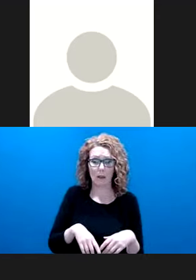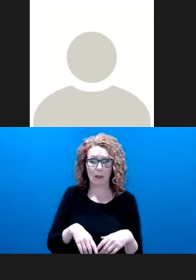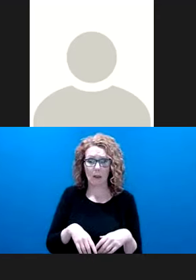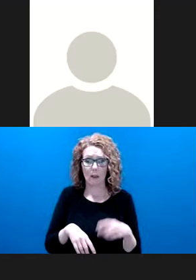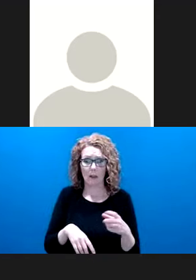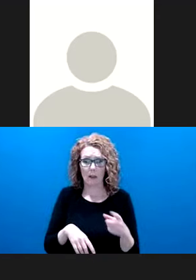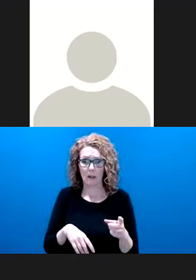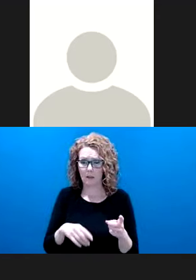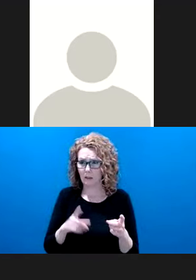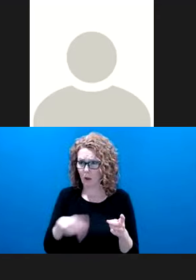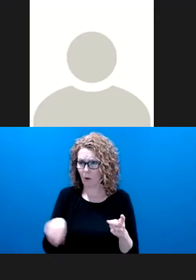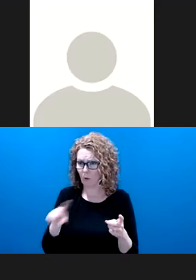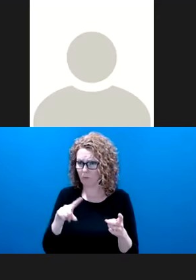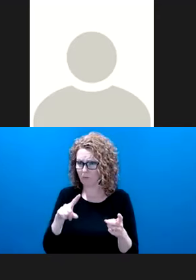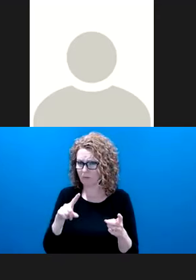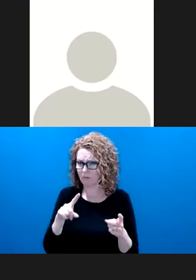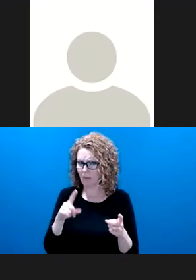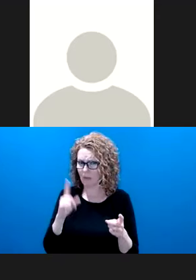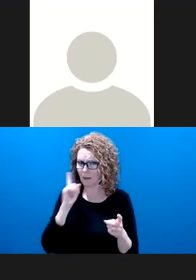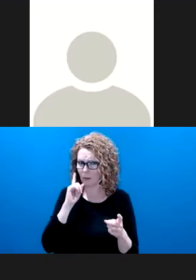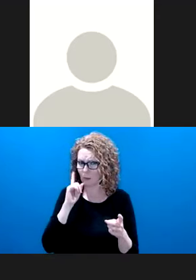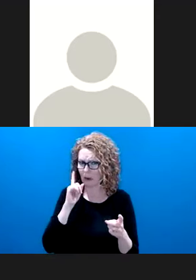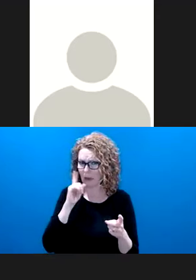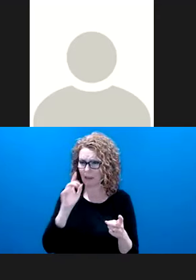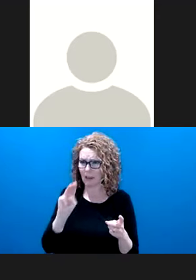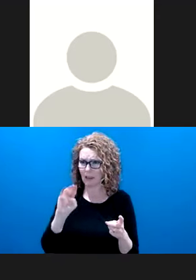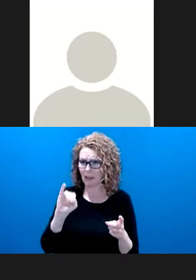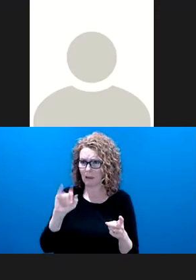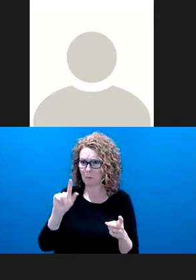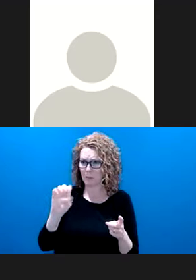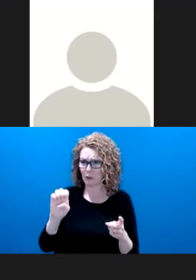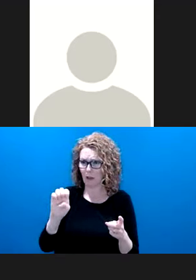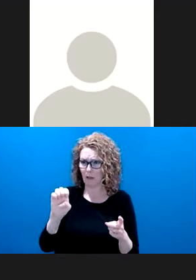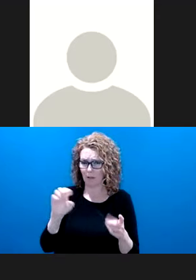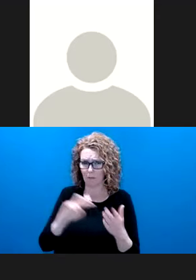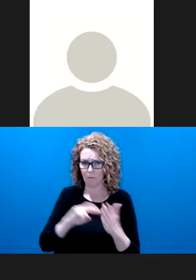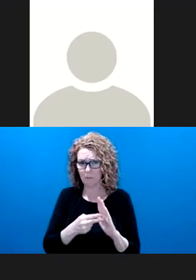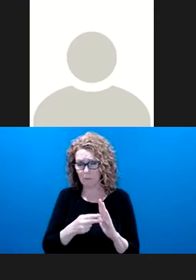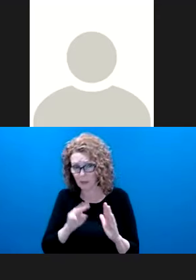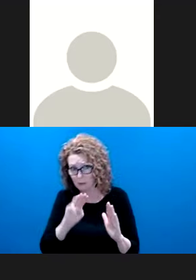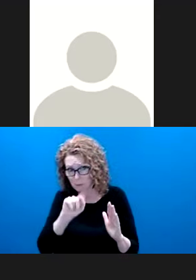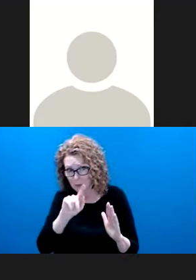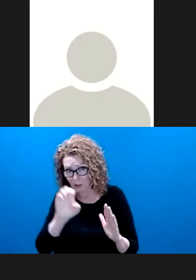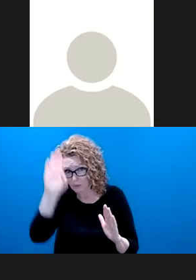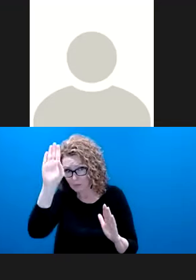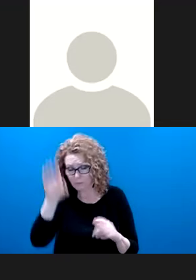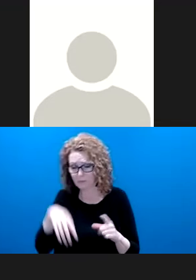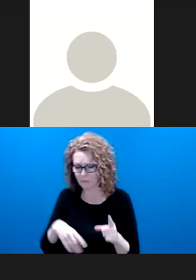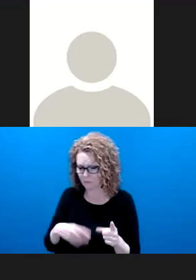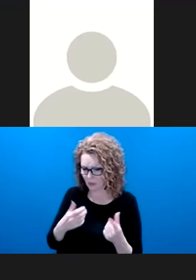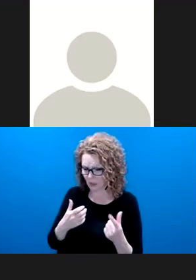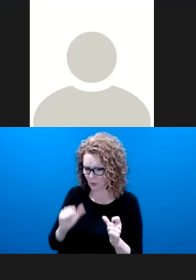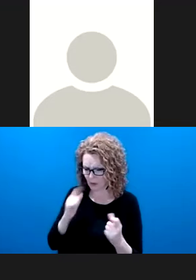is what I'm hearing Michelle say. Michelle, your hand is back up. Yeah, I'm trying to think about that